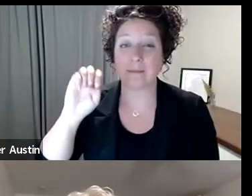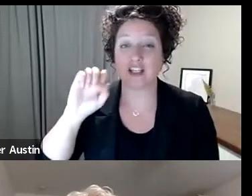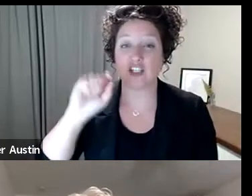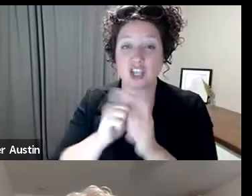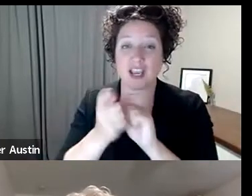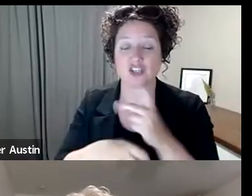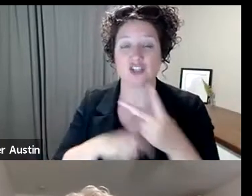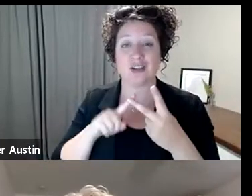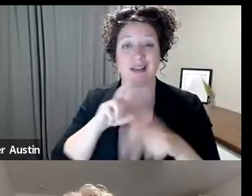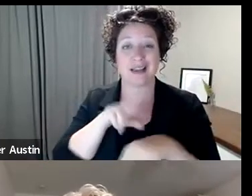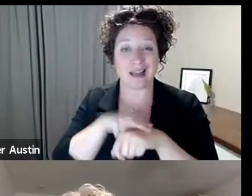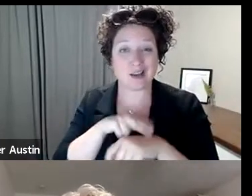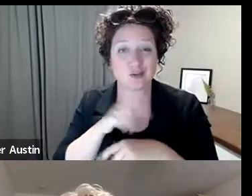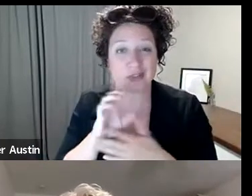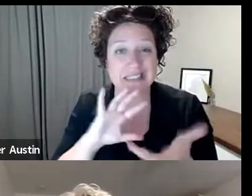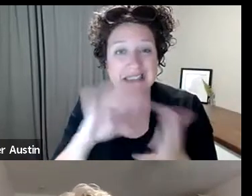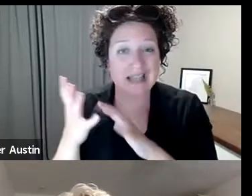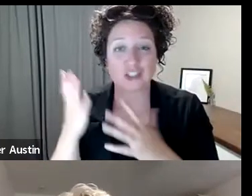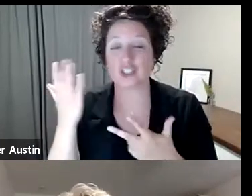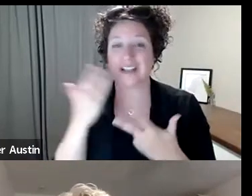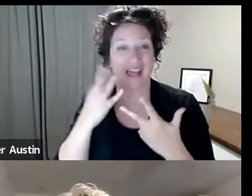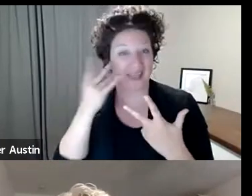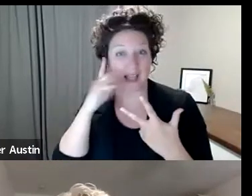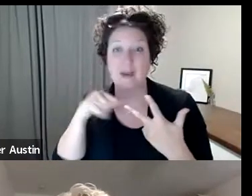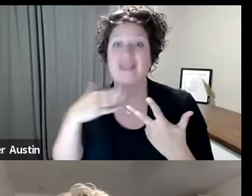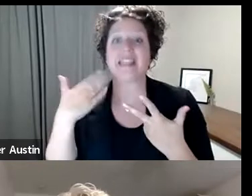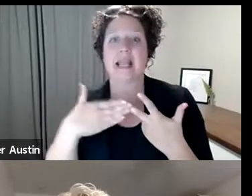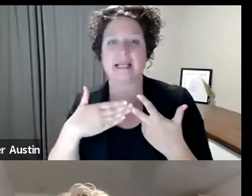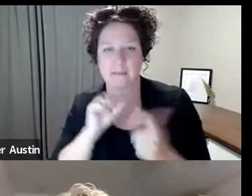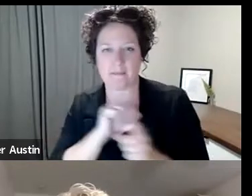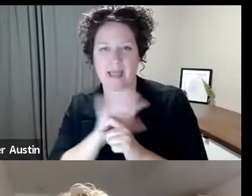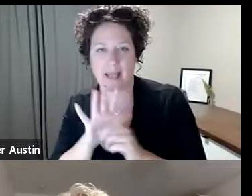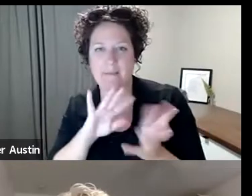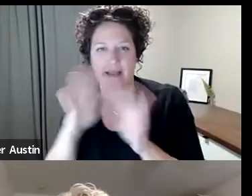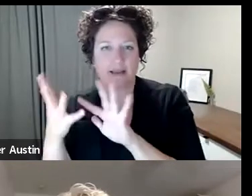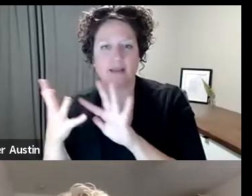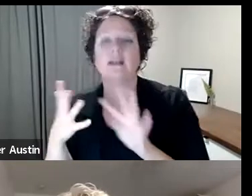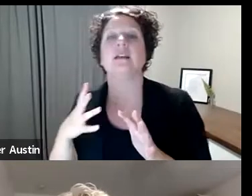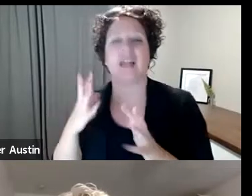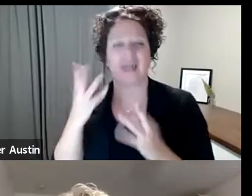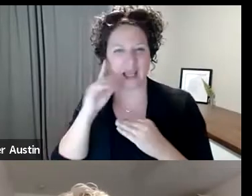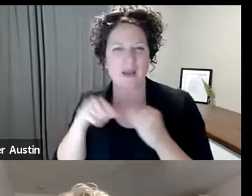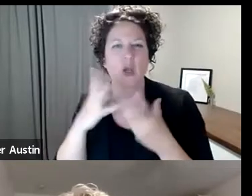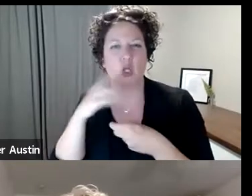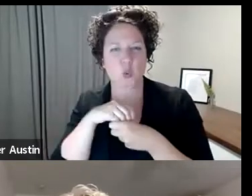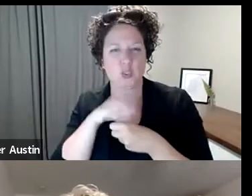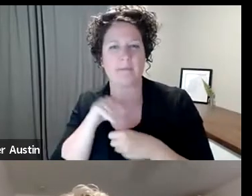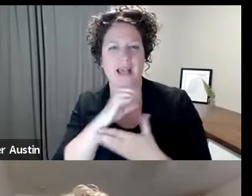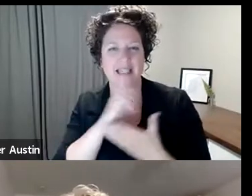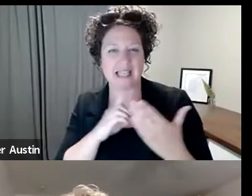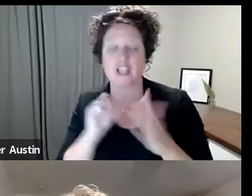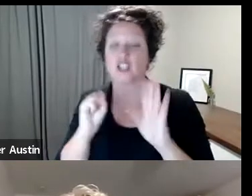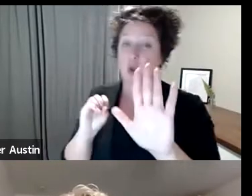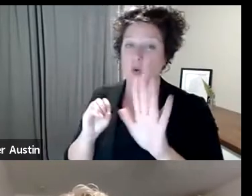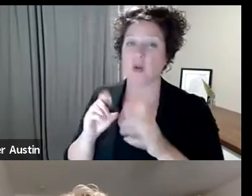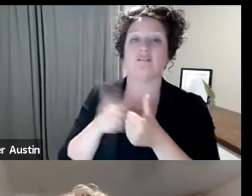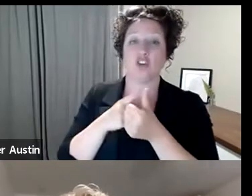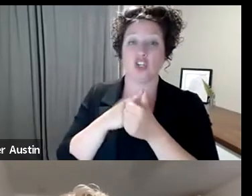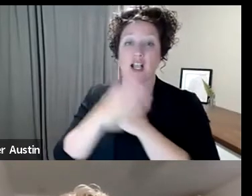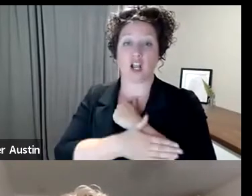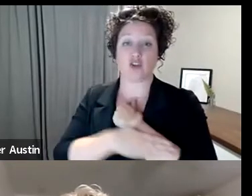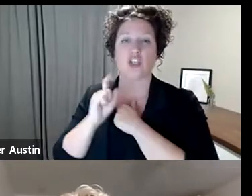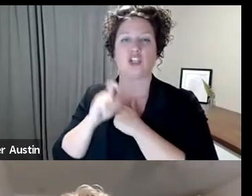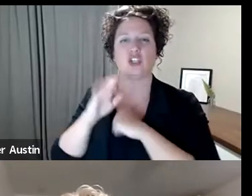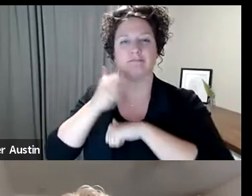natural disasters, and think about the next pandemic, and think about inclusion by design. So first, countries should craft